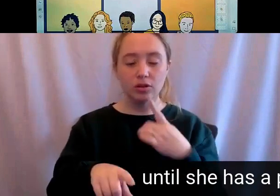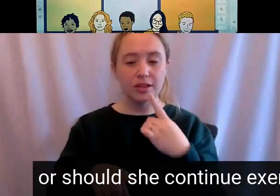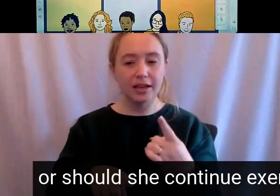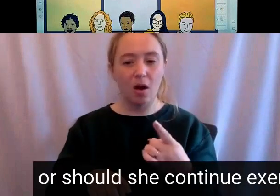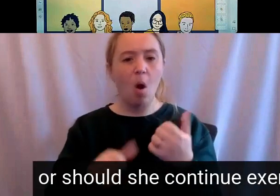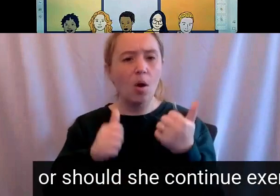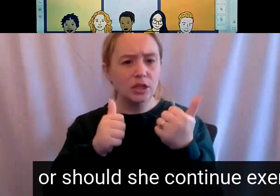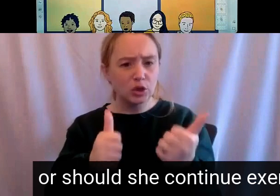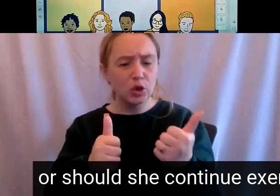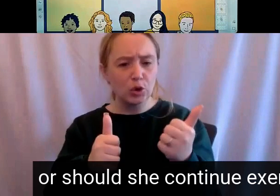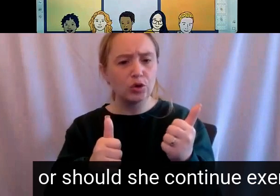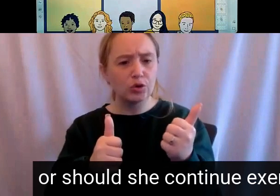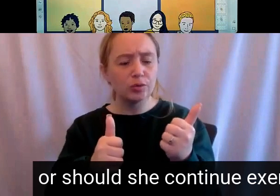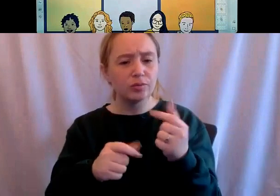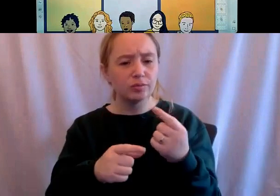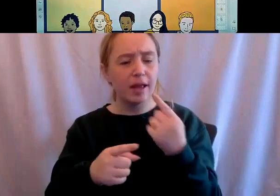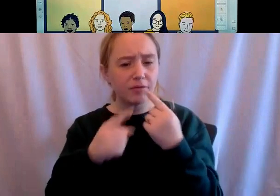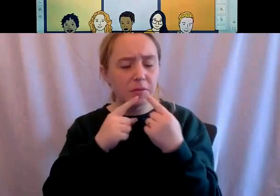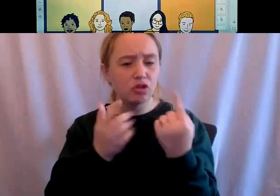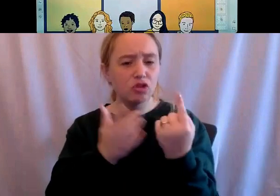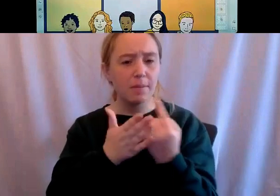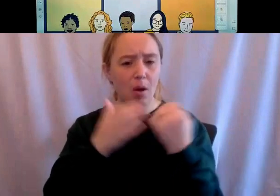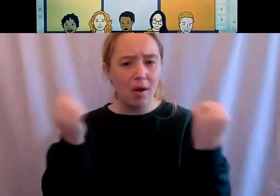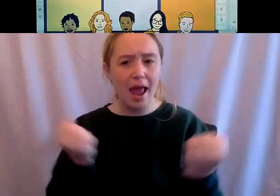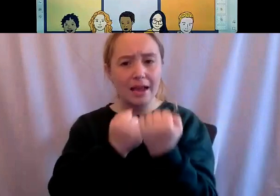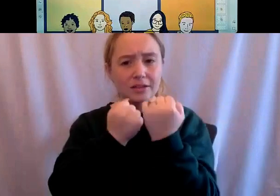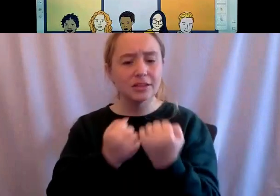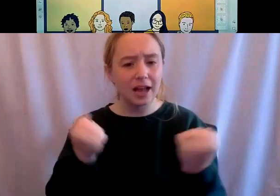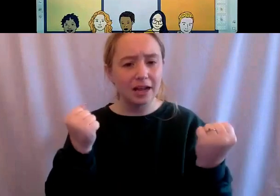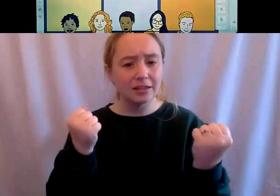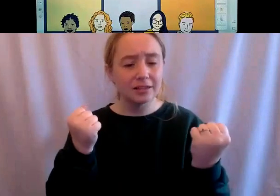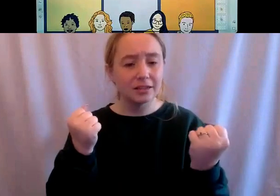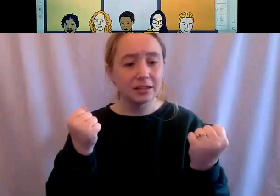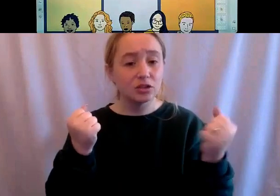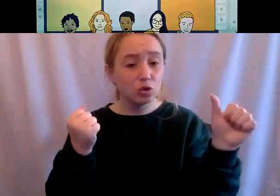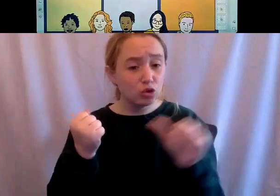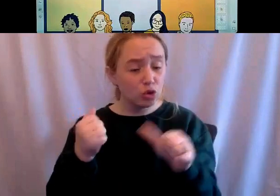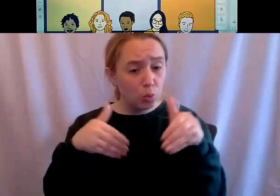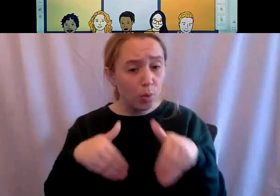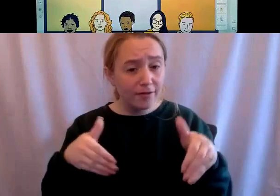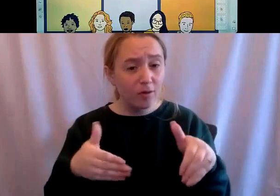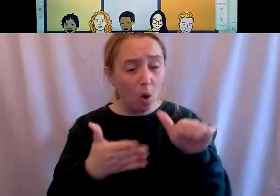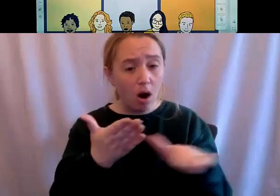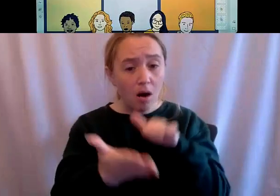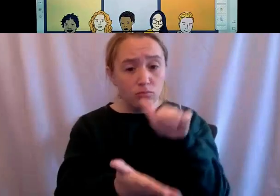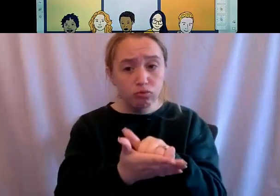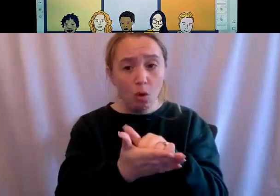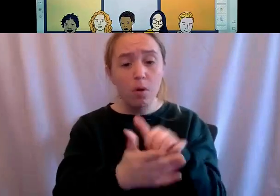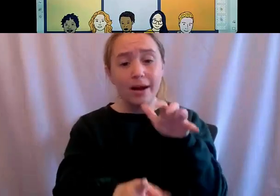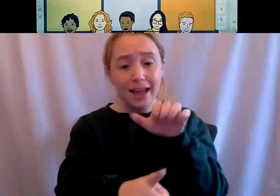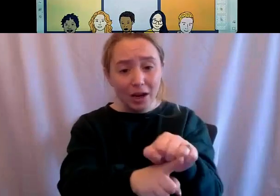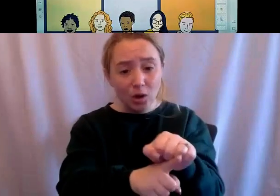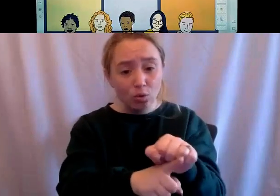about the importance of exercise, but she's wondering, should she wait until she has a proper diagnosis, or should she